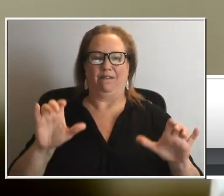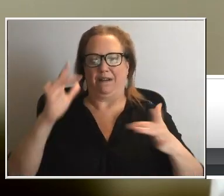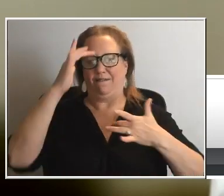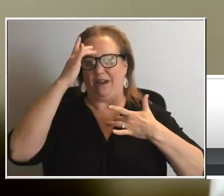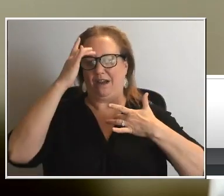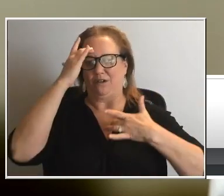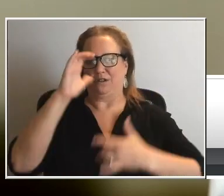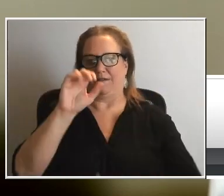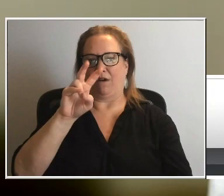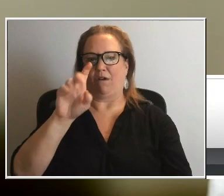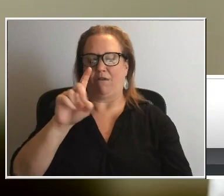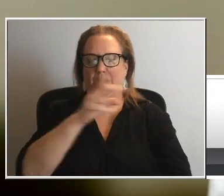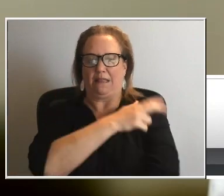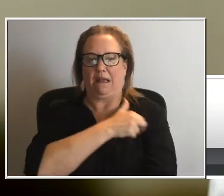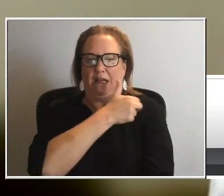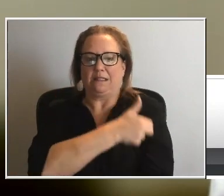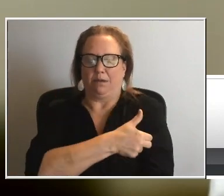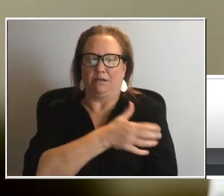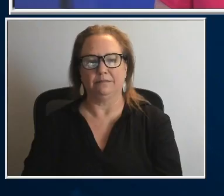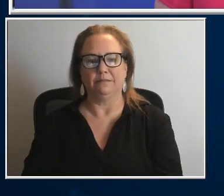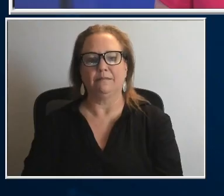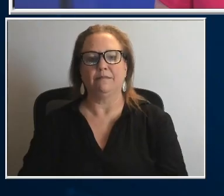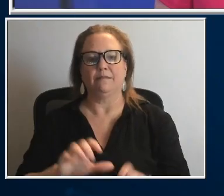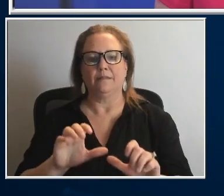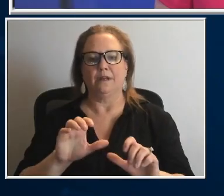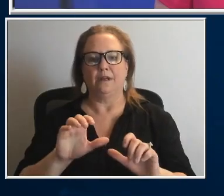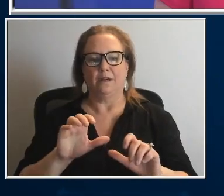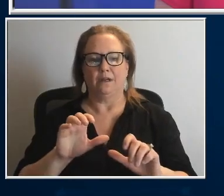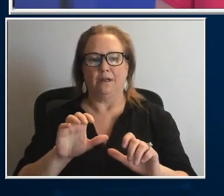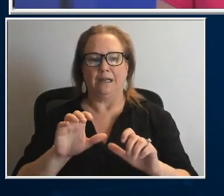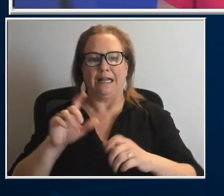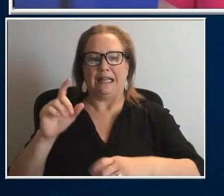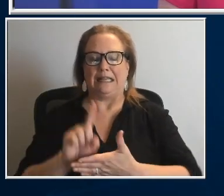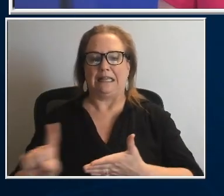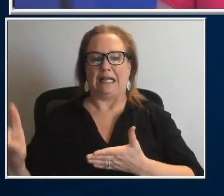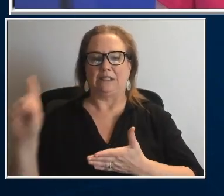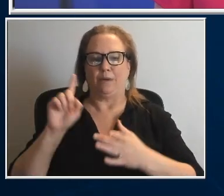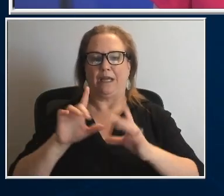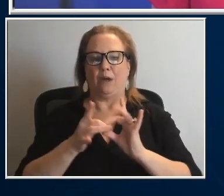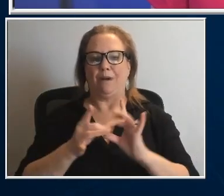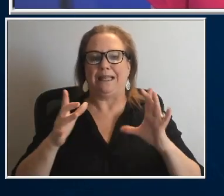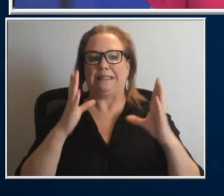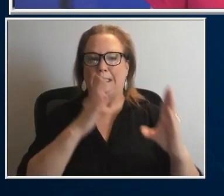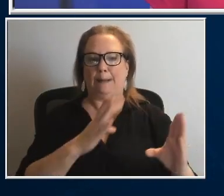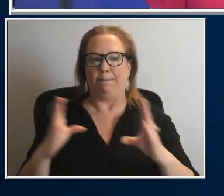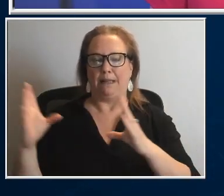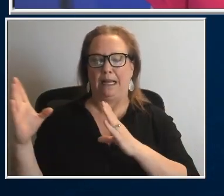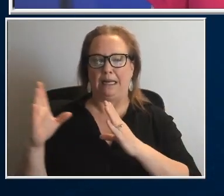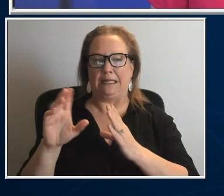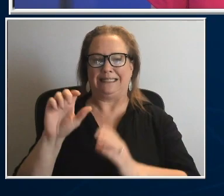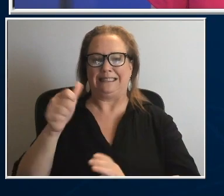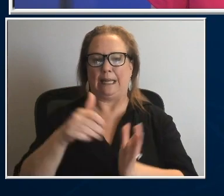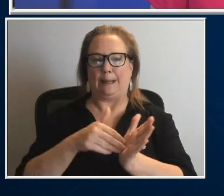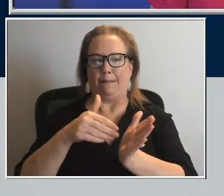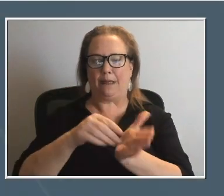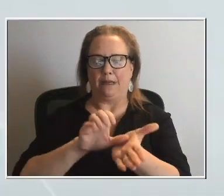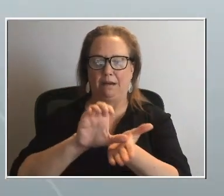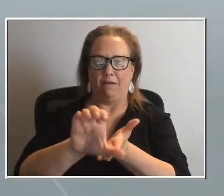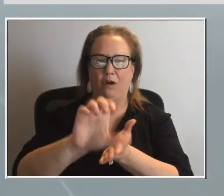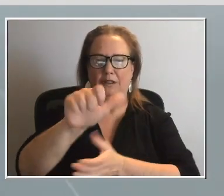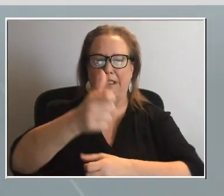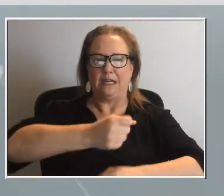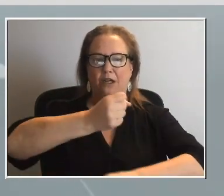in the hospital, so that overall is a good thing. Last week, he released a plan to commit $10 billion over the next 10 years to